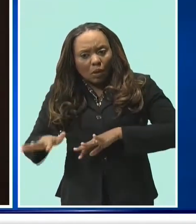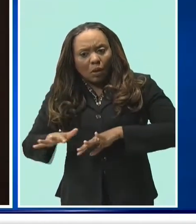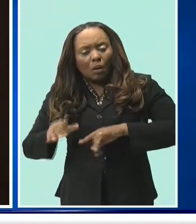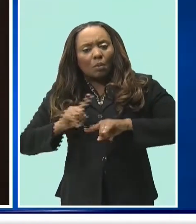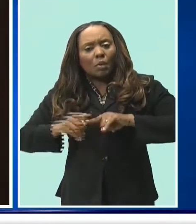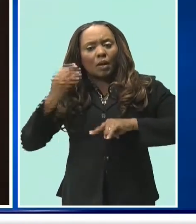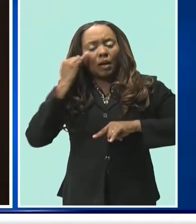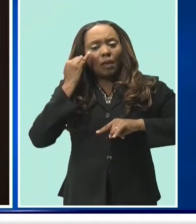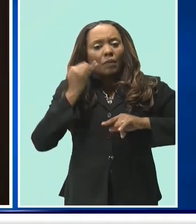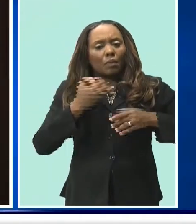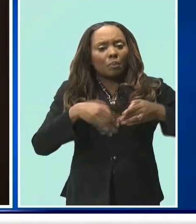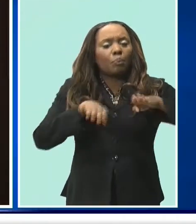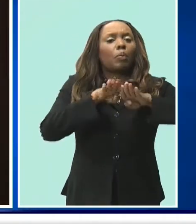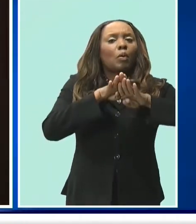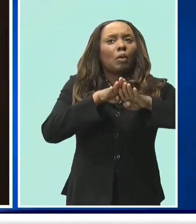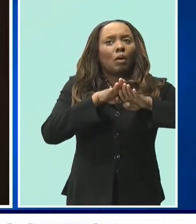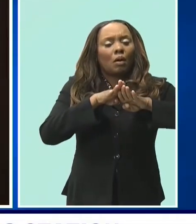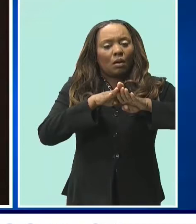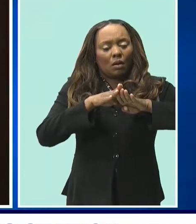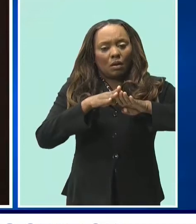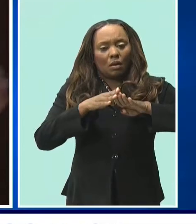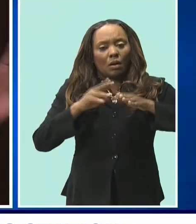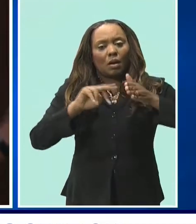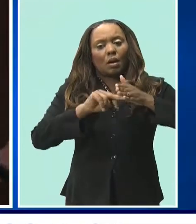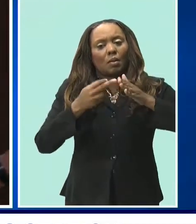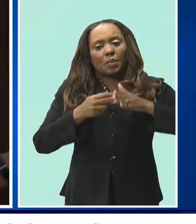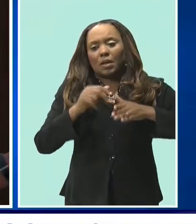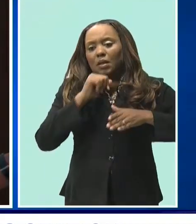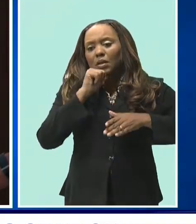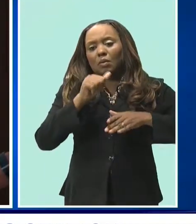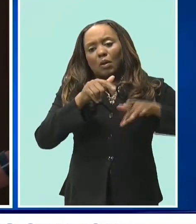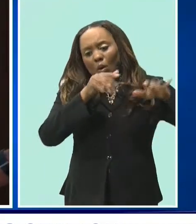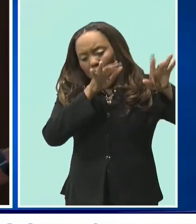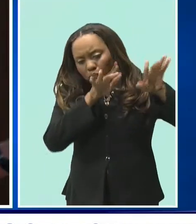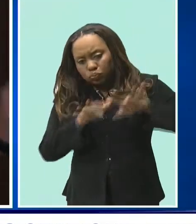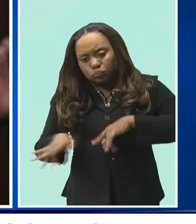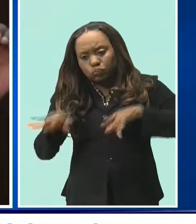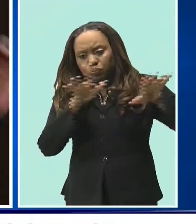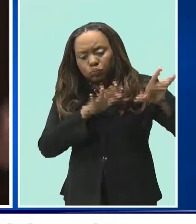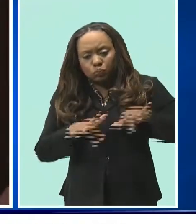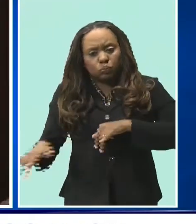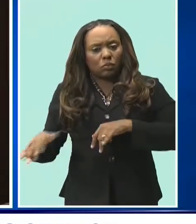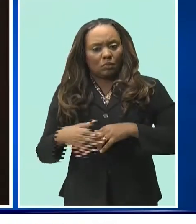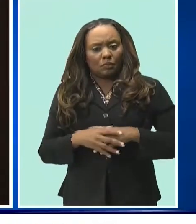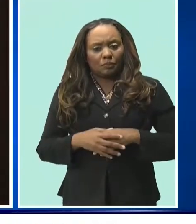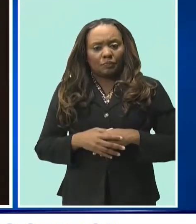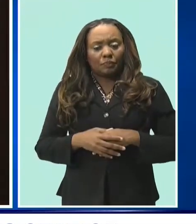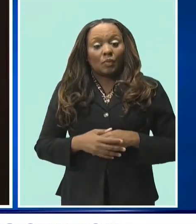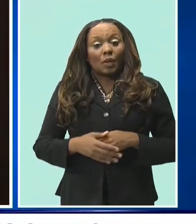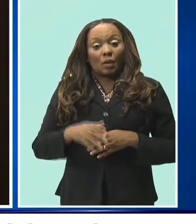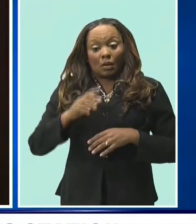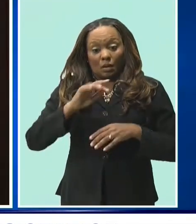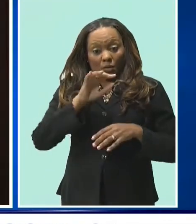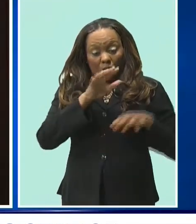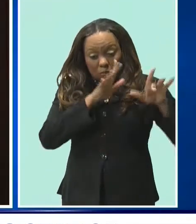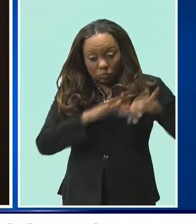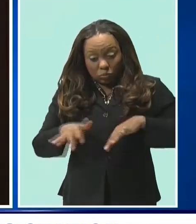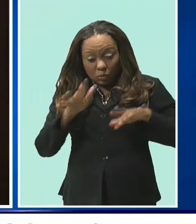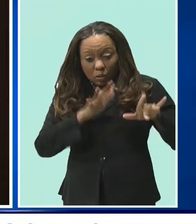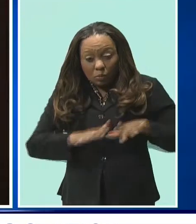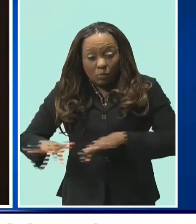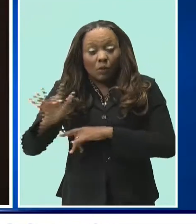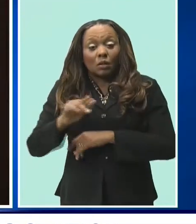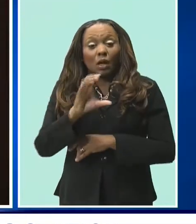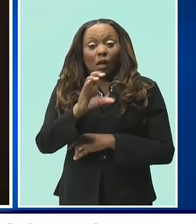have a booster pump that pumps water to Golden Ridge Reservoir. And from Golden Ridge Reservoir, that water is pumped to Castle